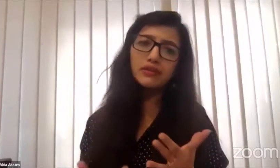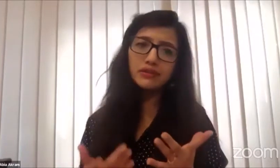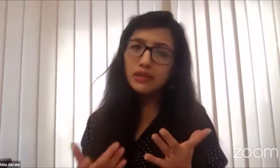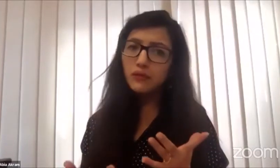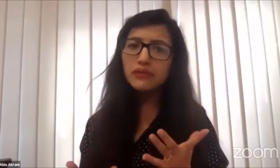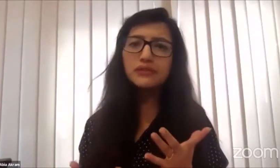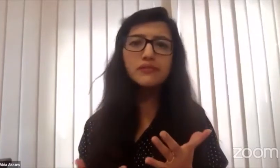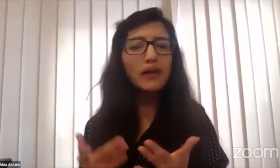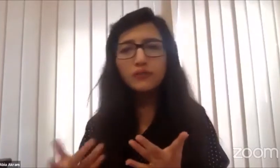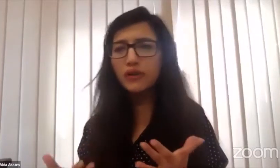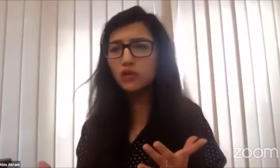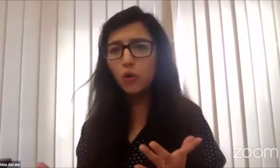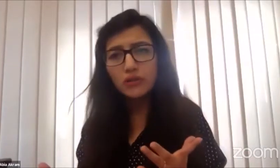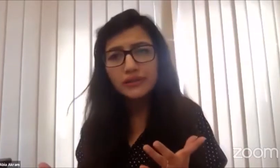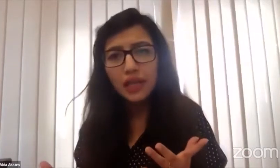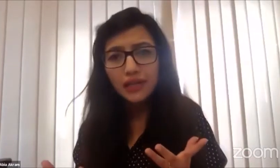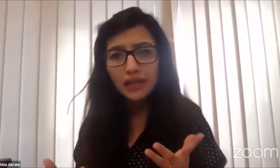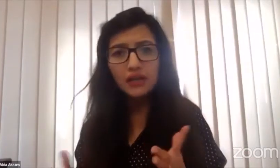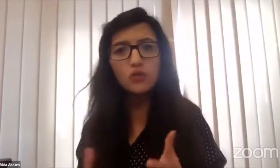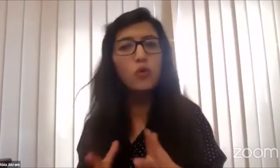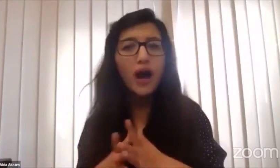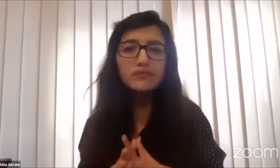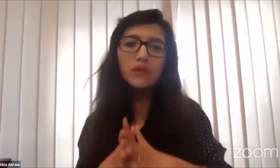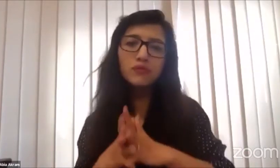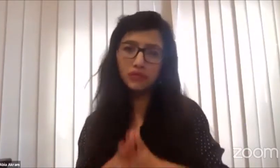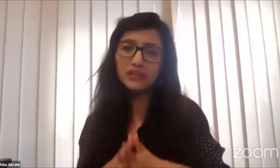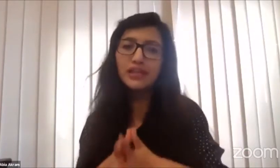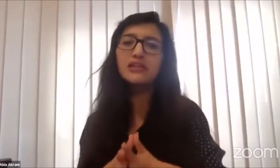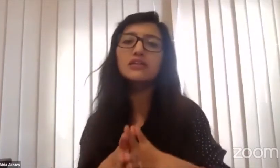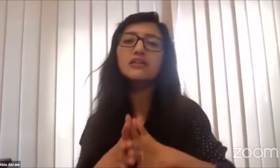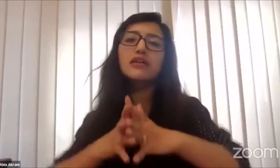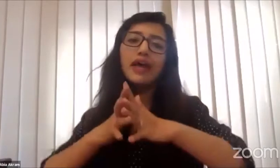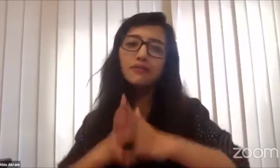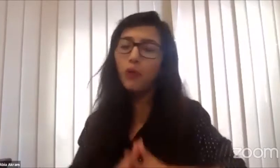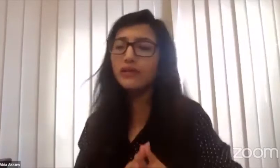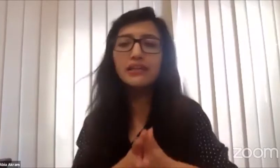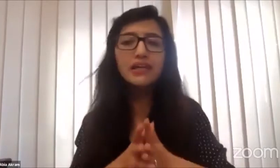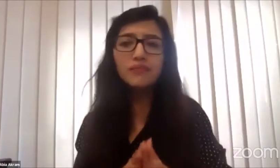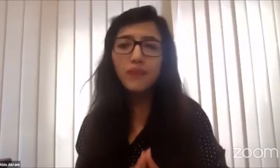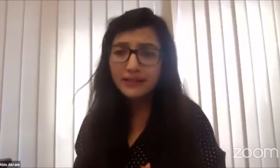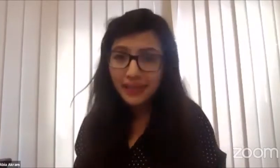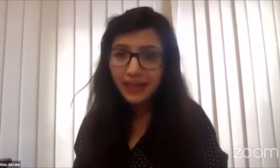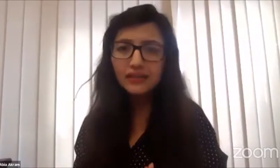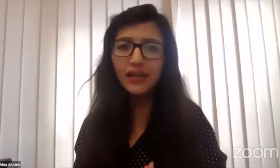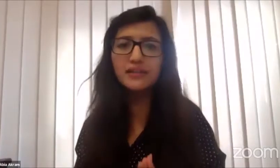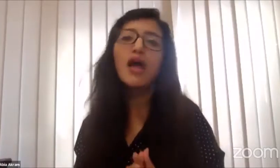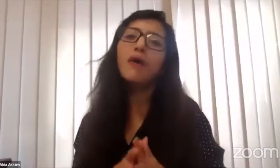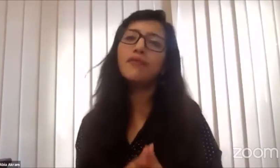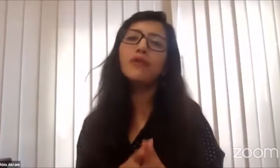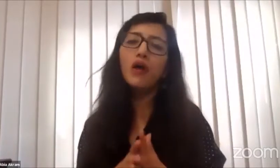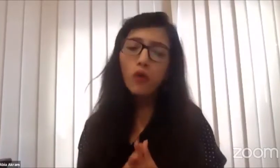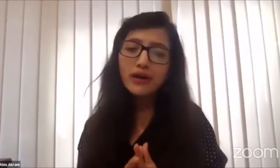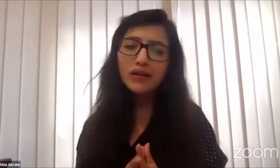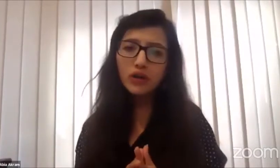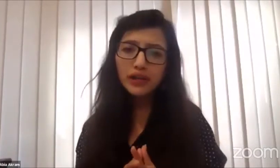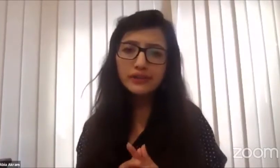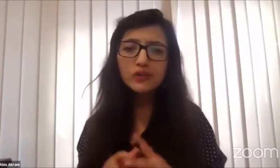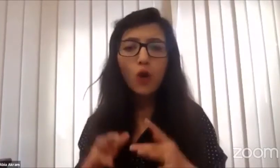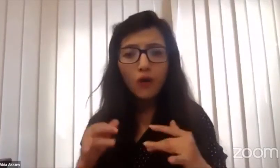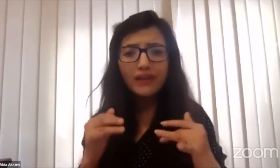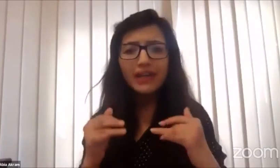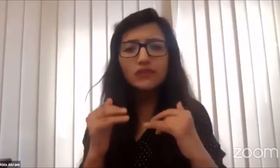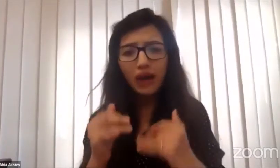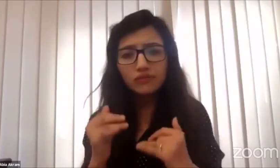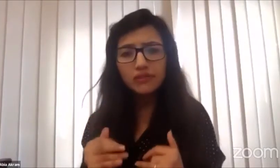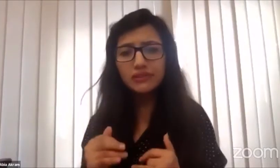the sustainable development goals are there, who have the clear like political mandate, and people are working on it. So